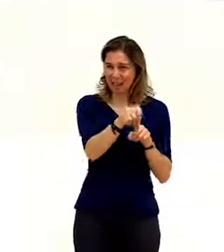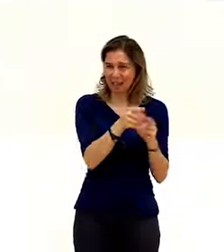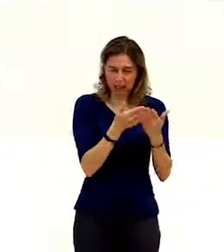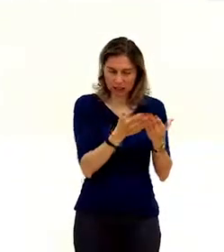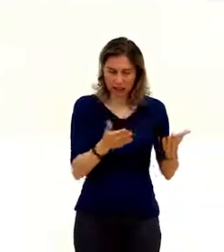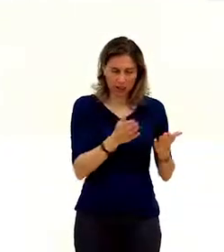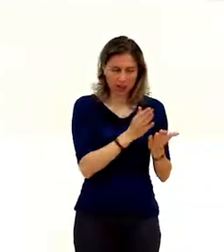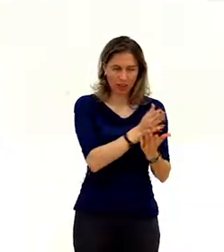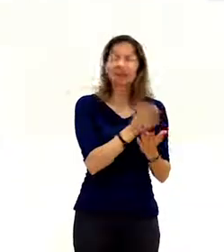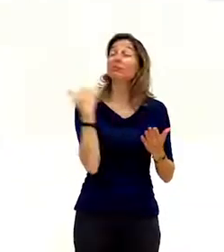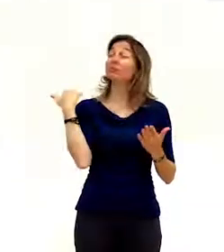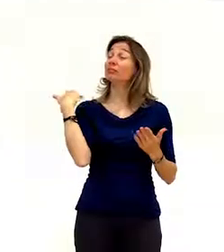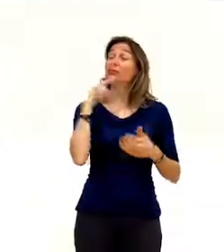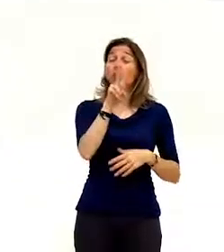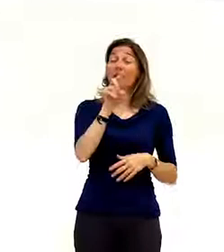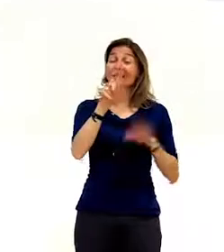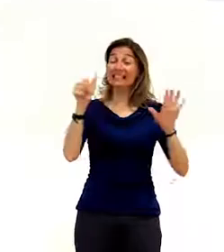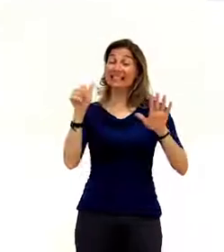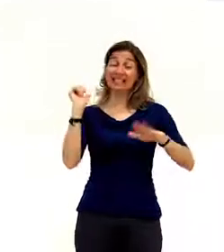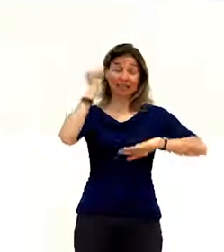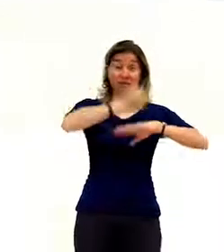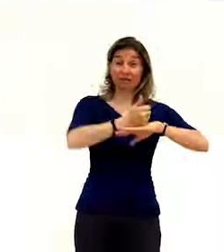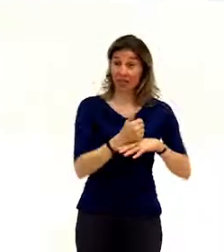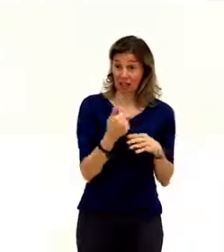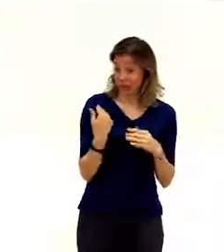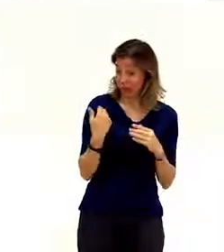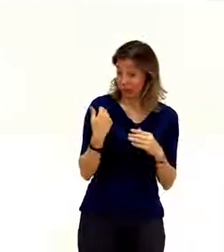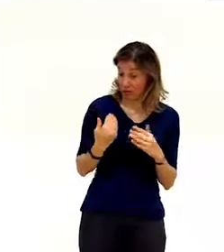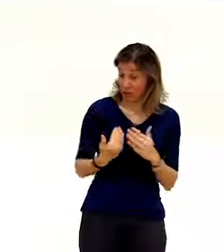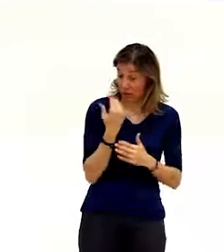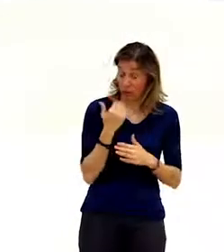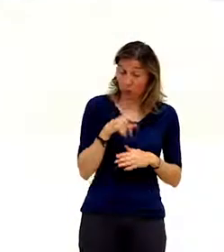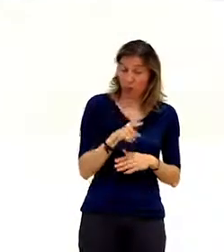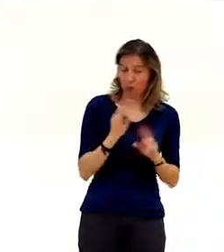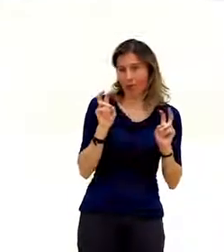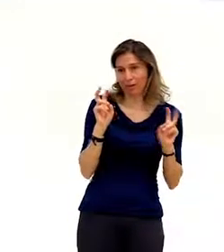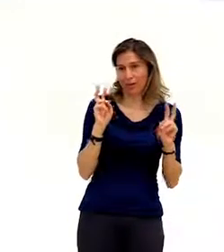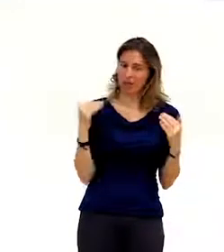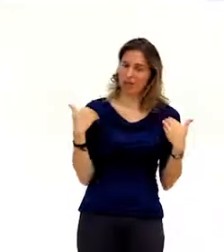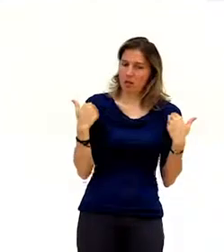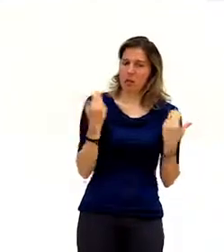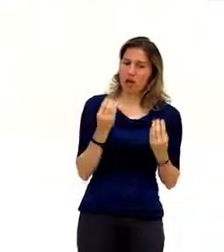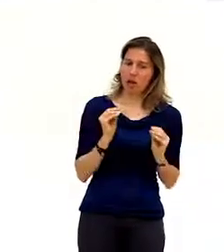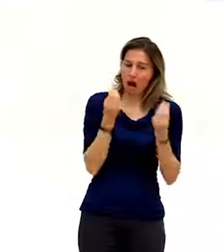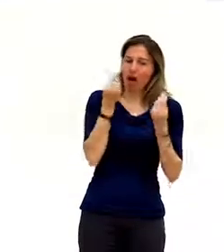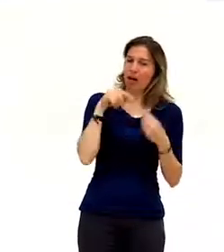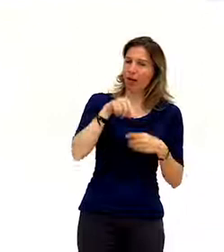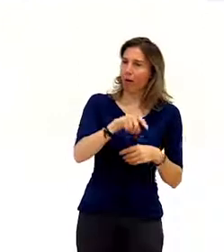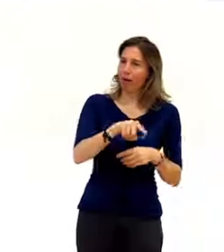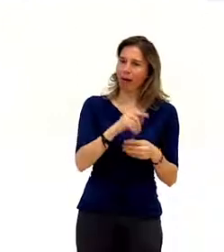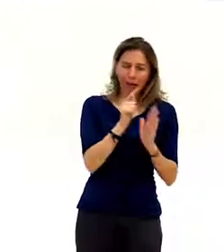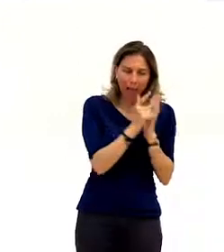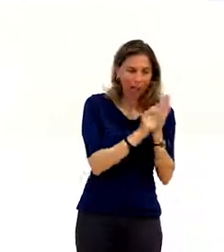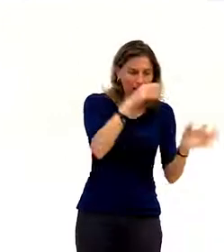in 2016. So they are young directives, the young legal instruments that purport to